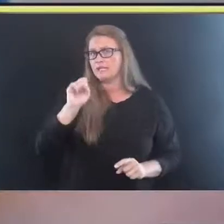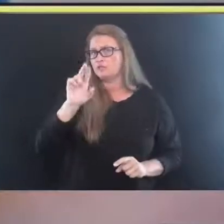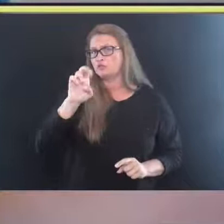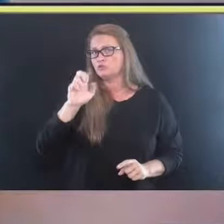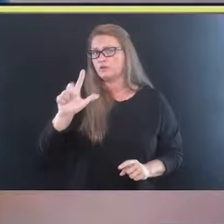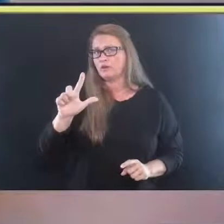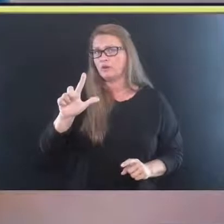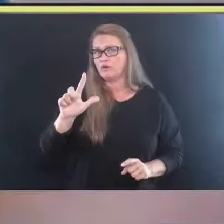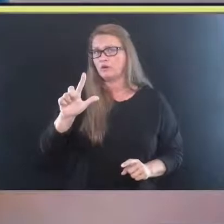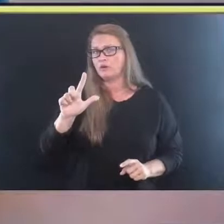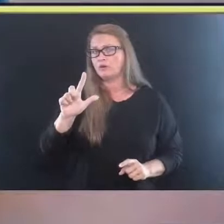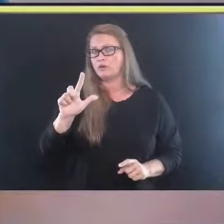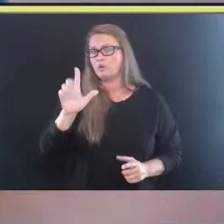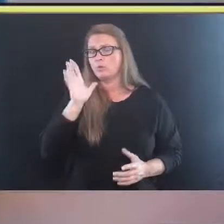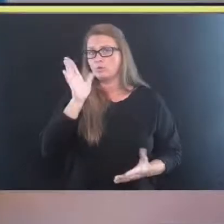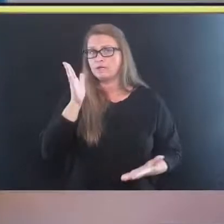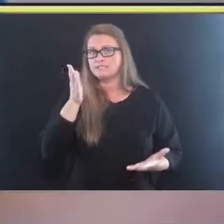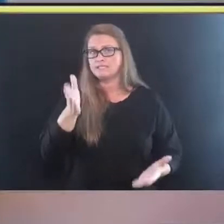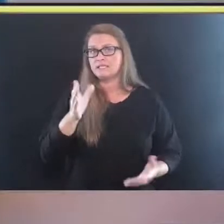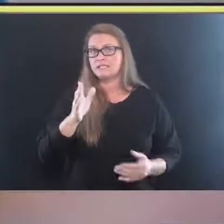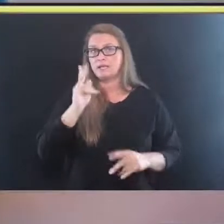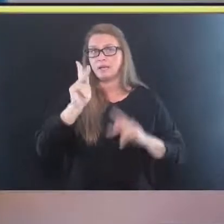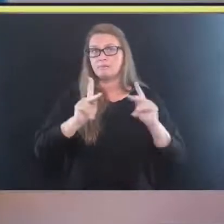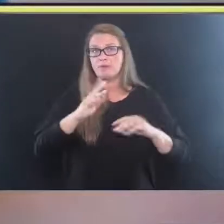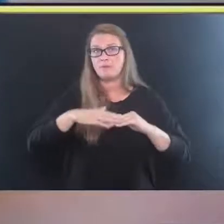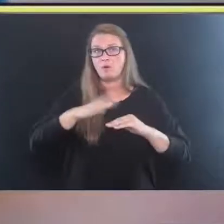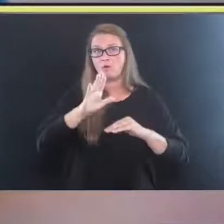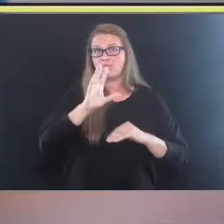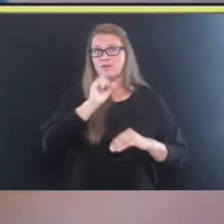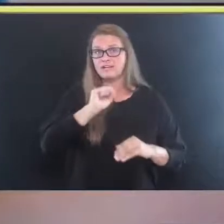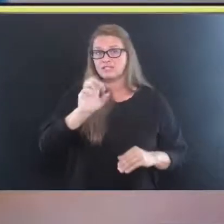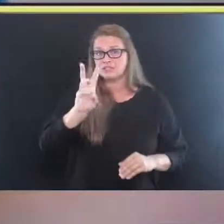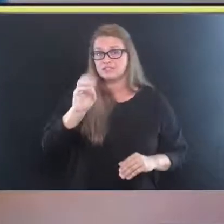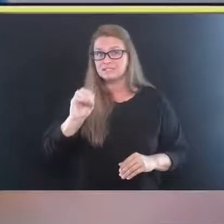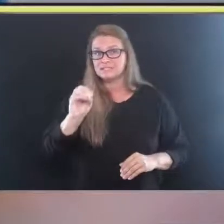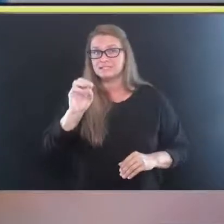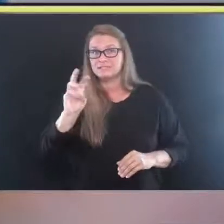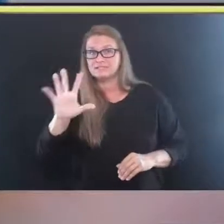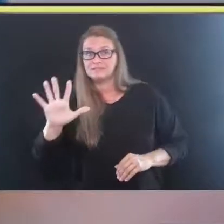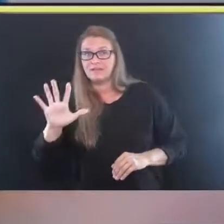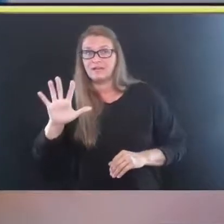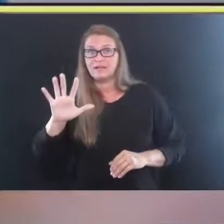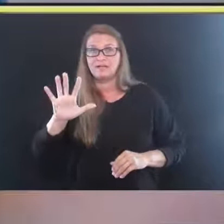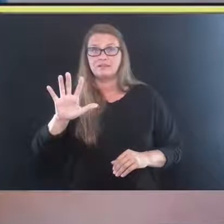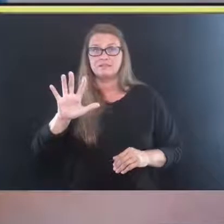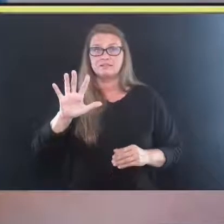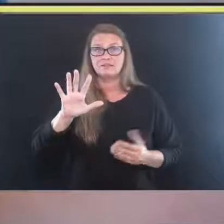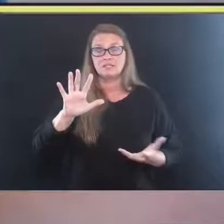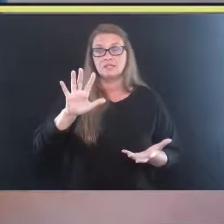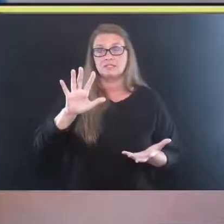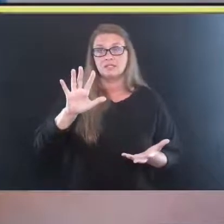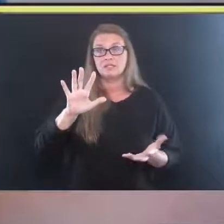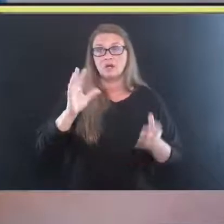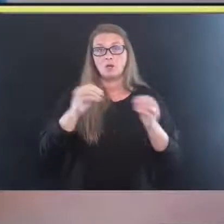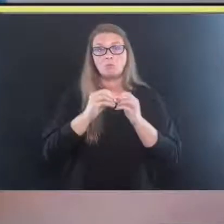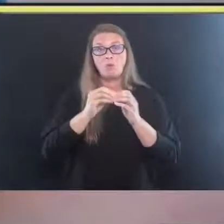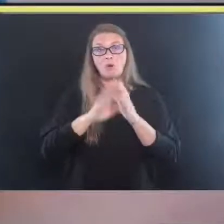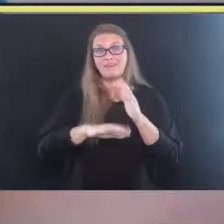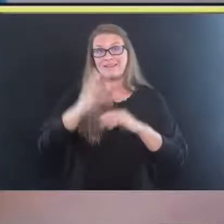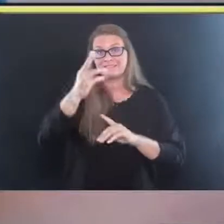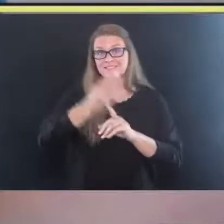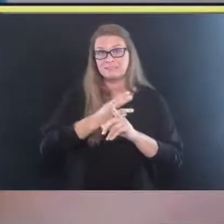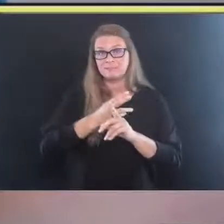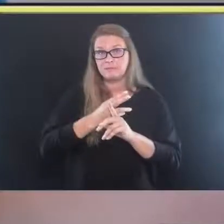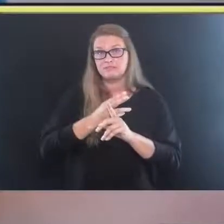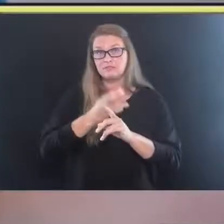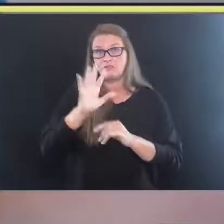that perhaps people over 60 or 65 years old who are greater than 6 months from the vaccine